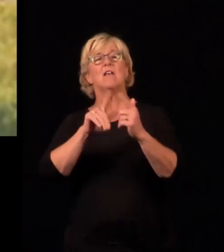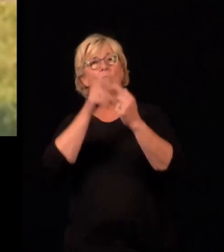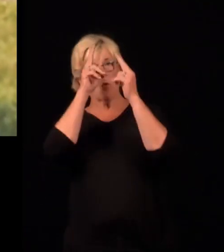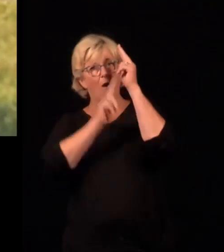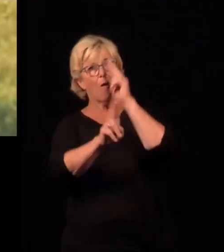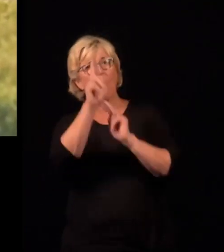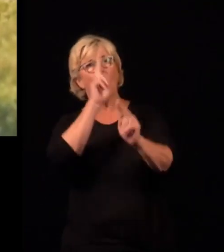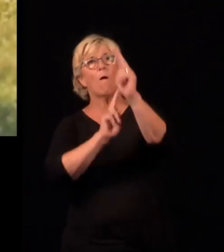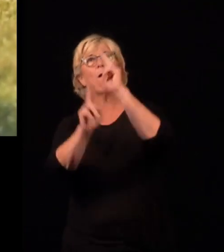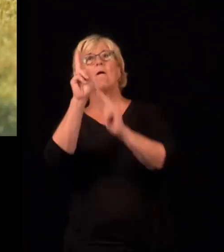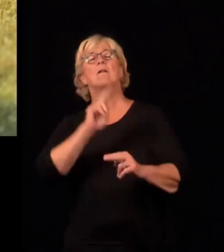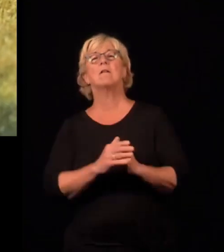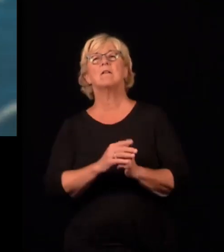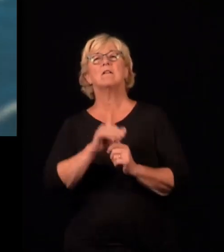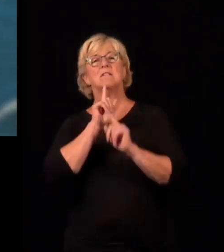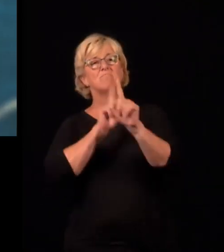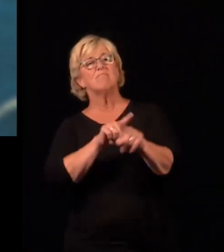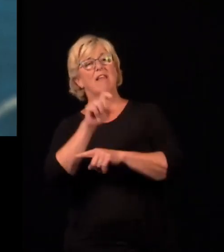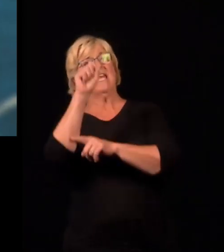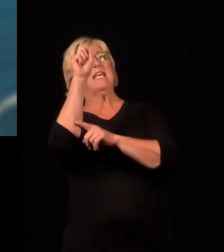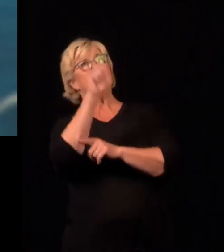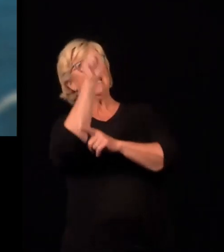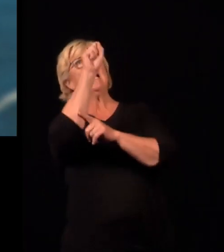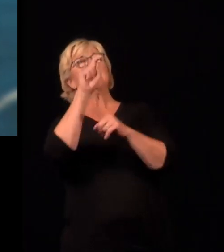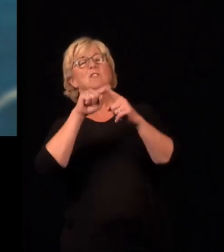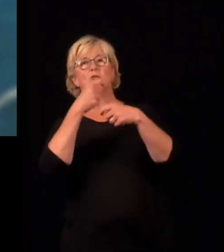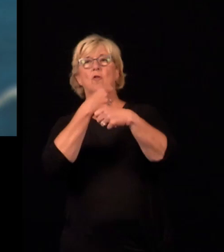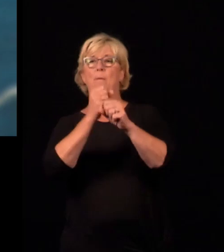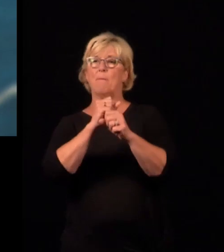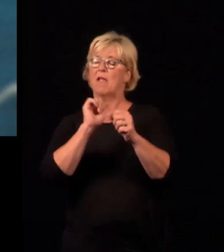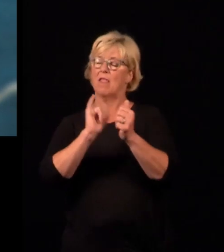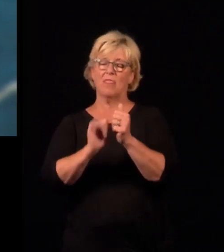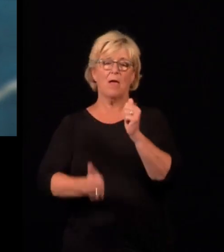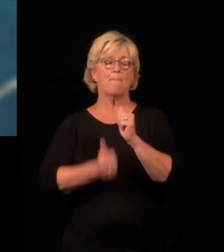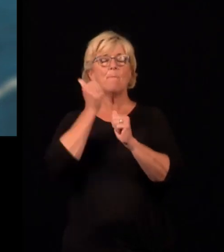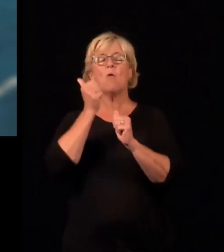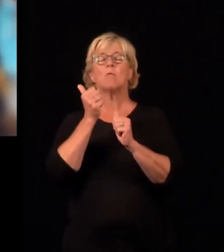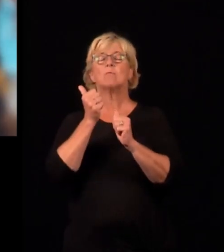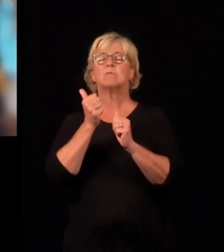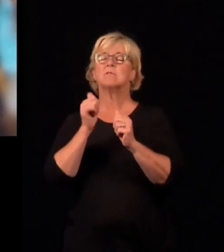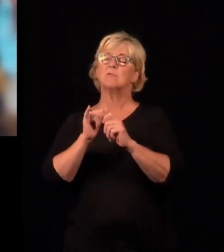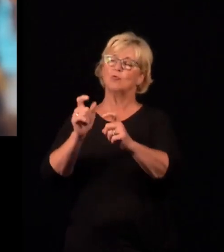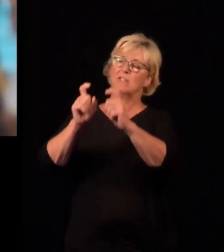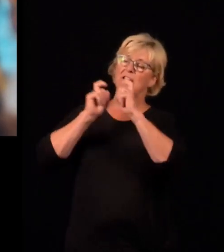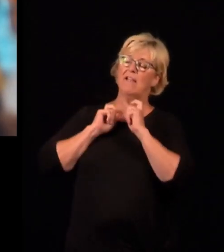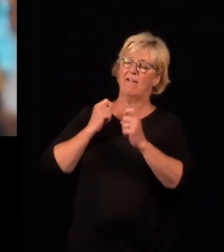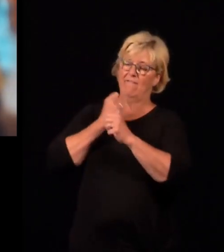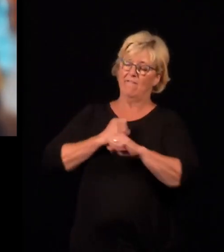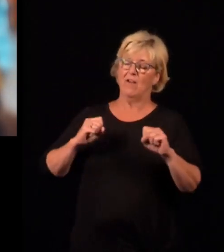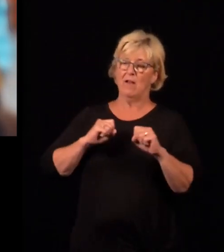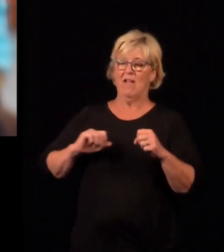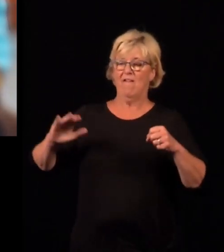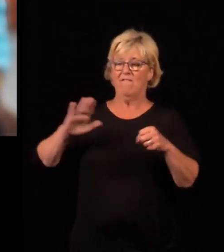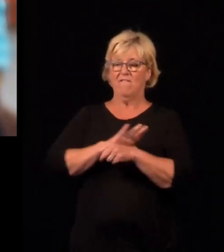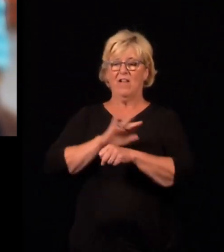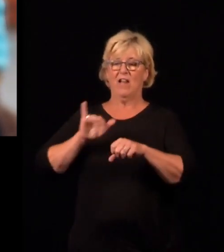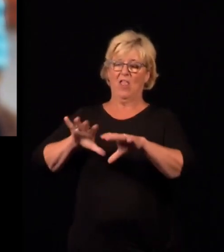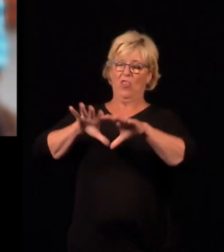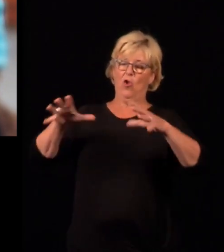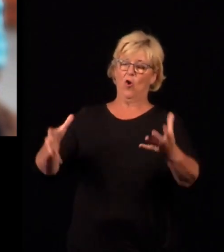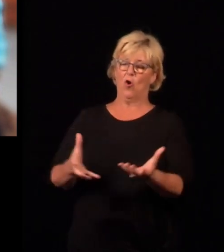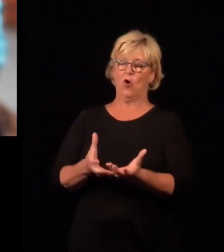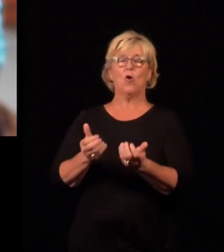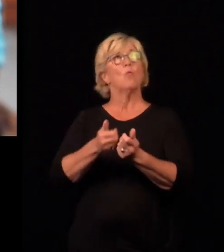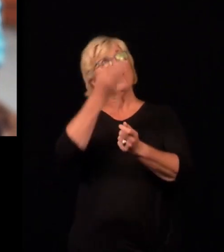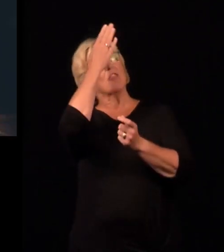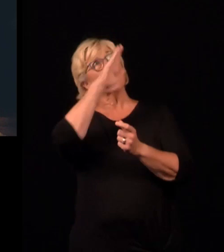them, saying yes to making the most of what they gave us and filling the earth with